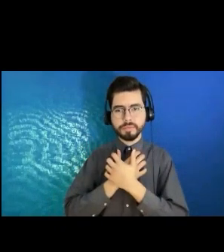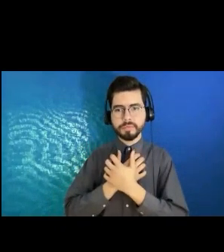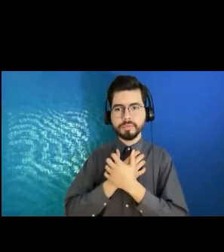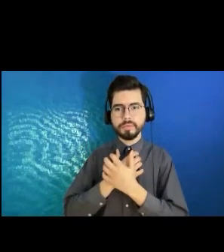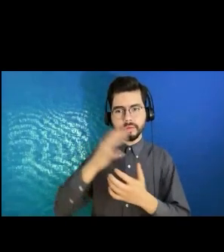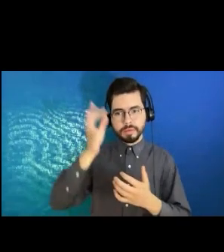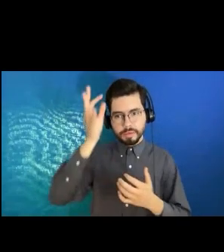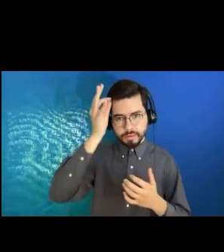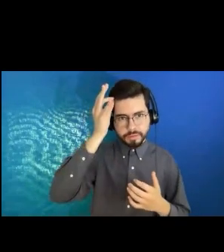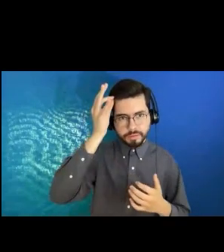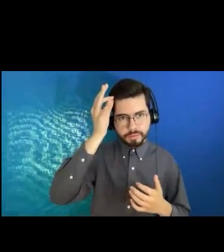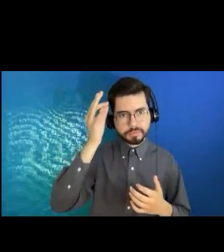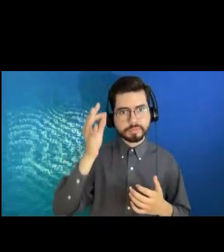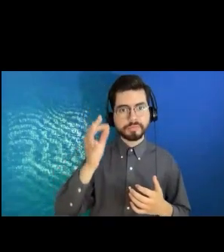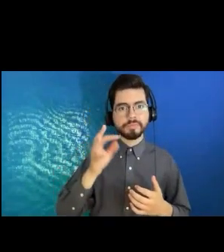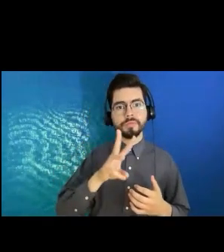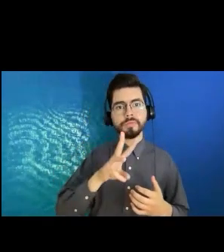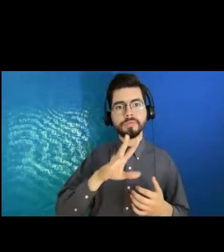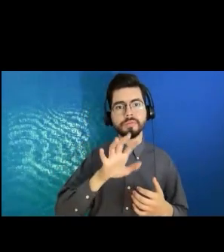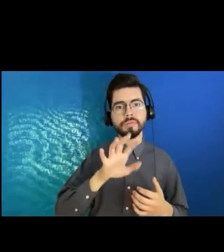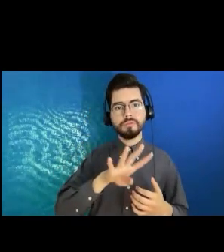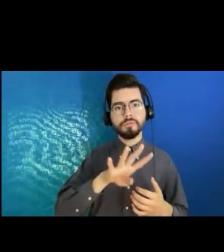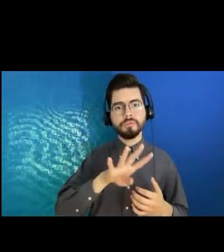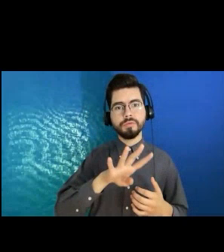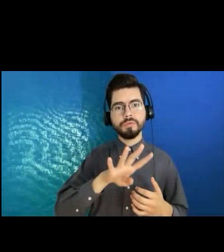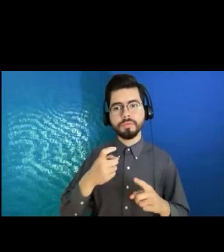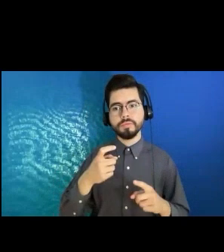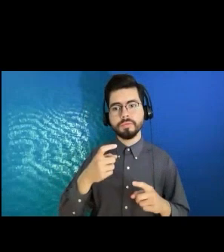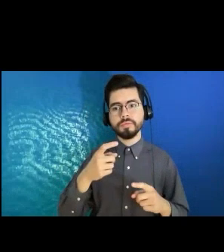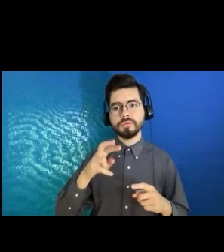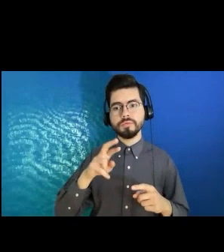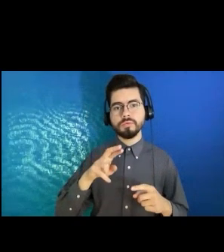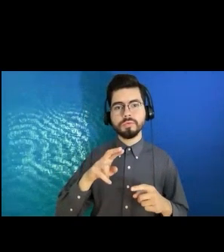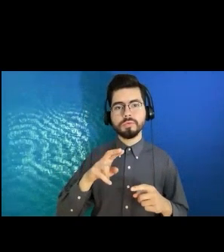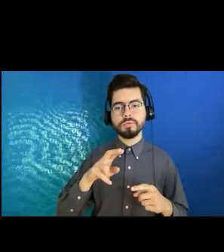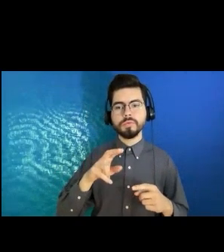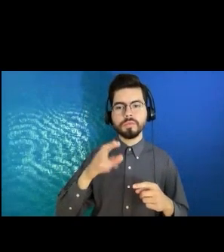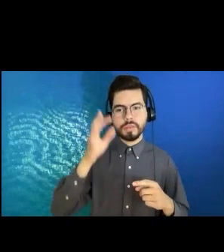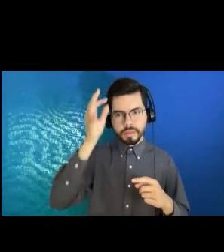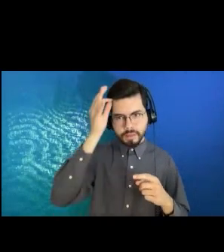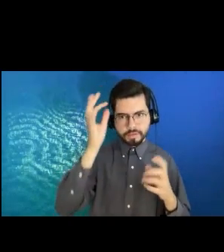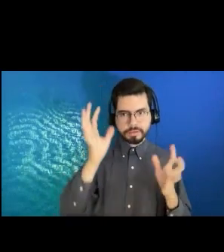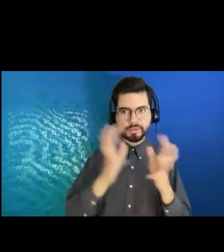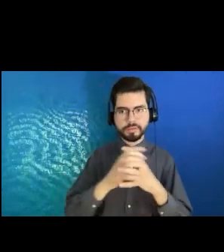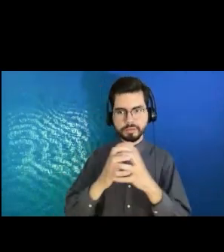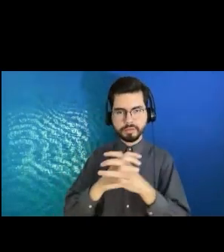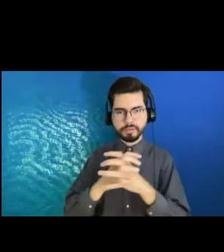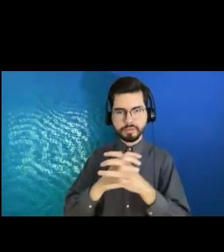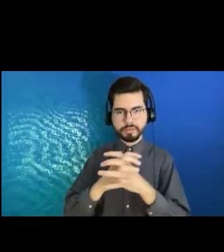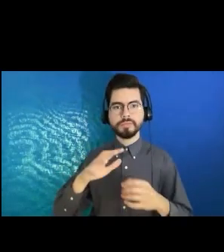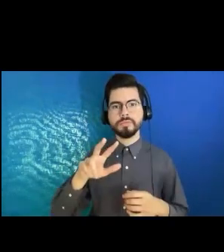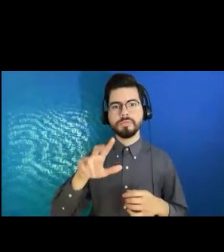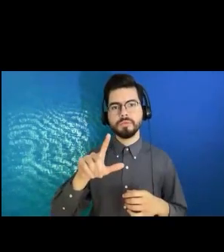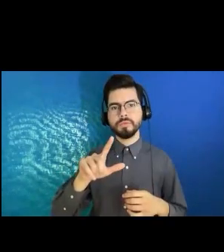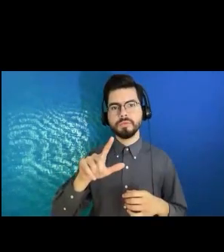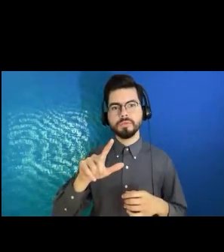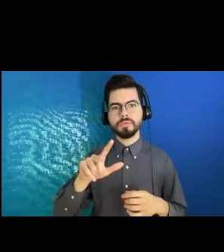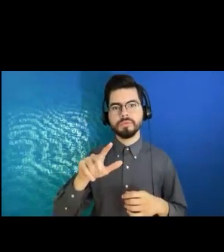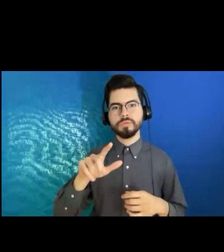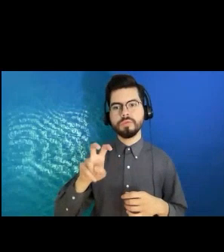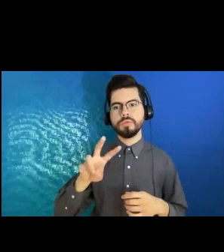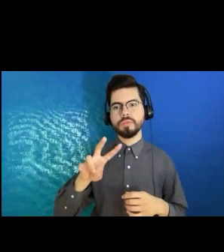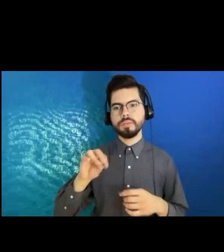1,227 clumps of bear hair we collected off 270 bear rub trees. So this is showing a rub tree where a bear rubs, then we